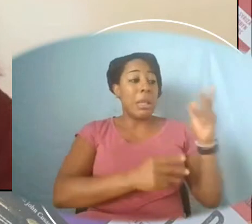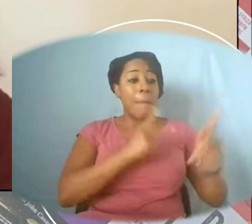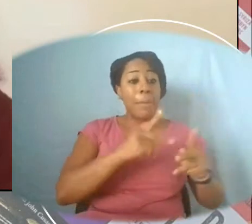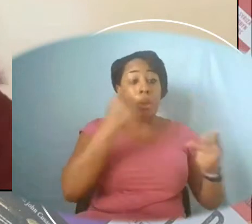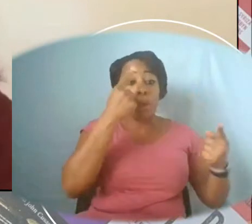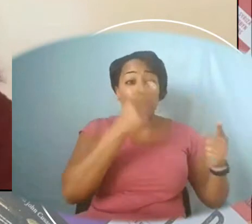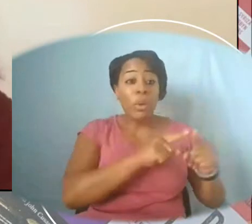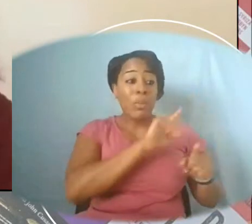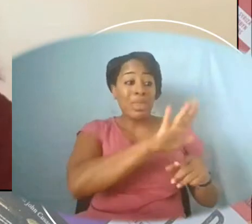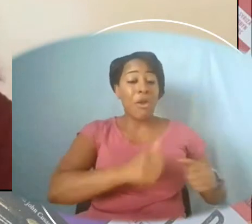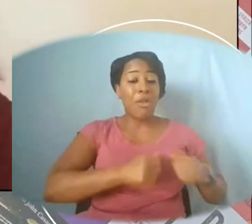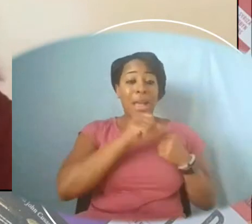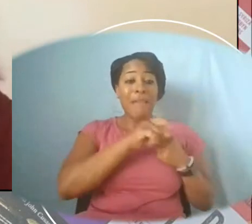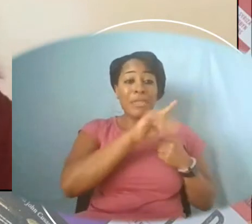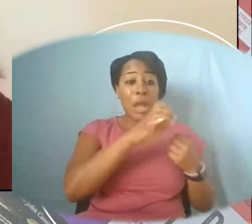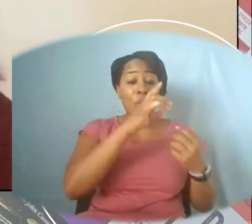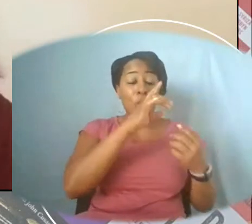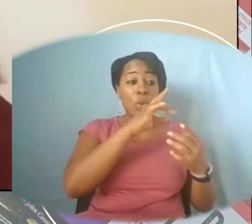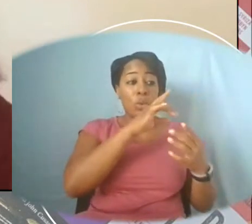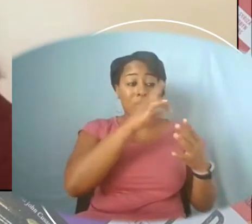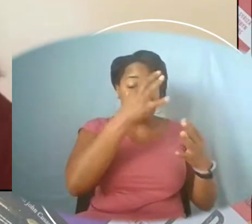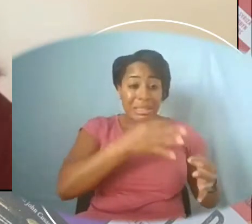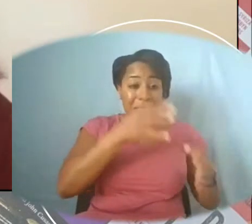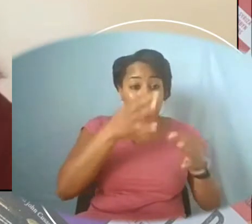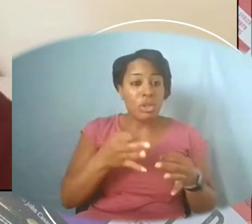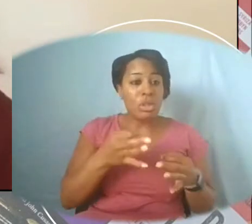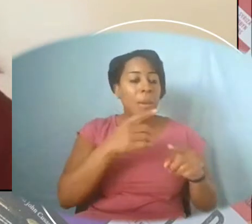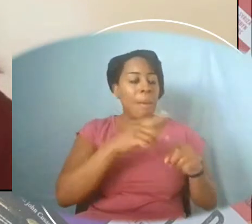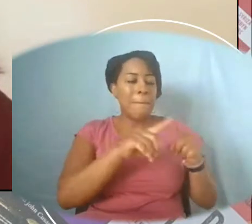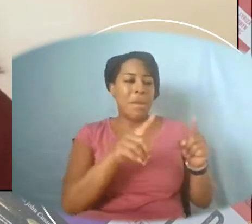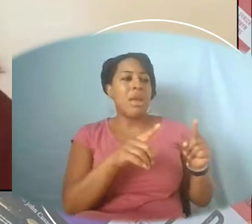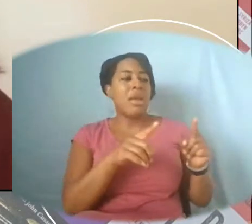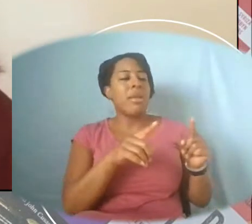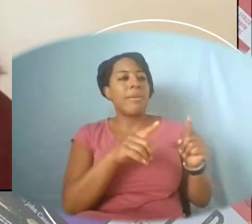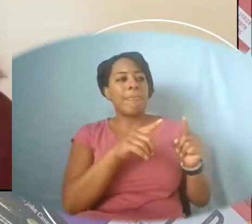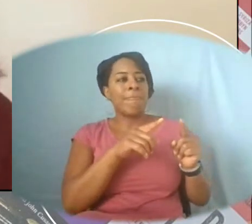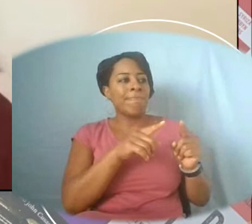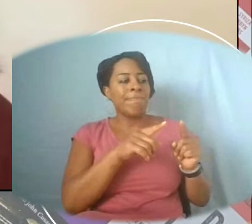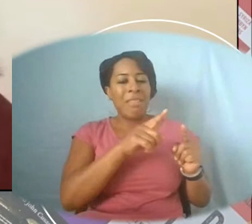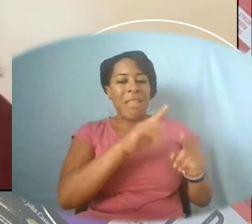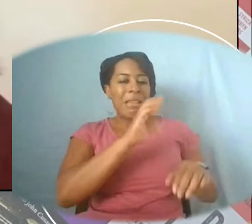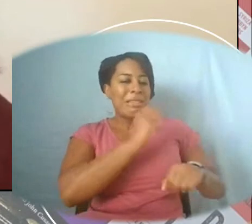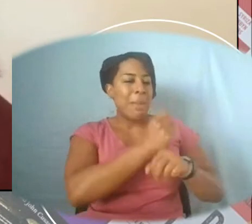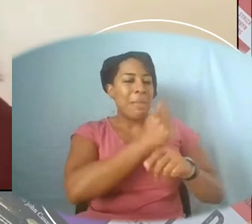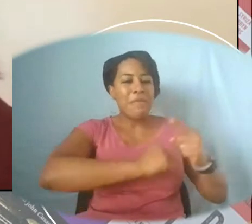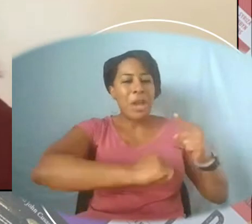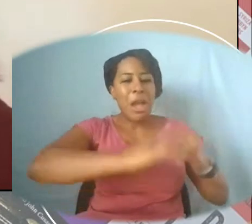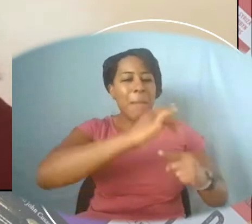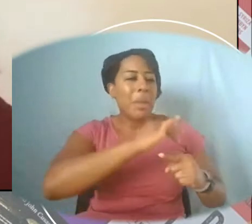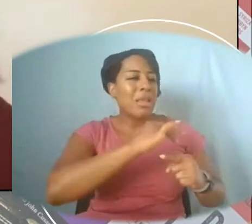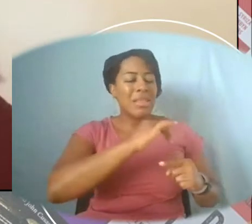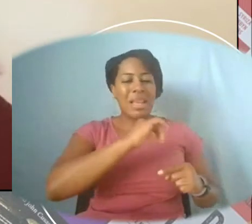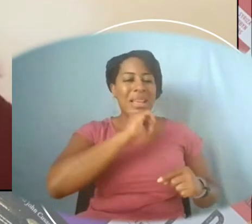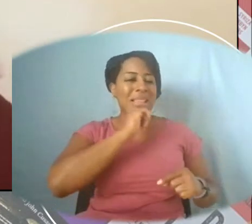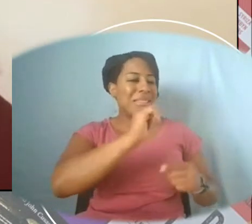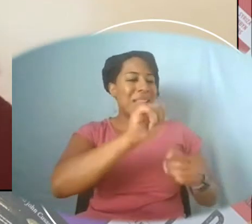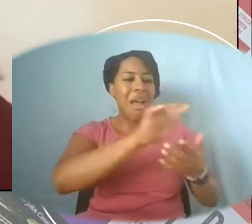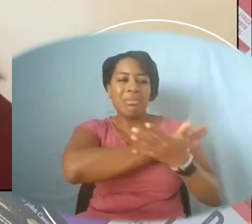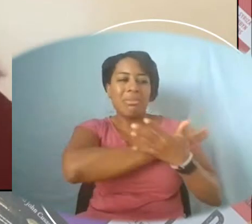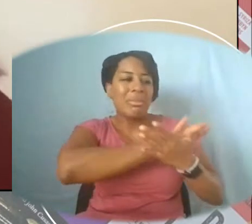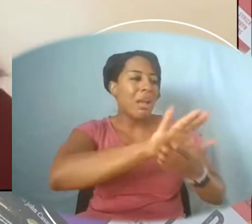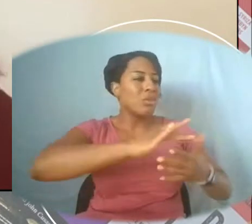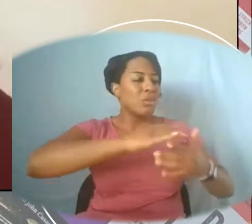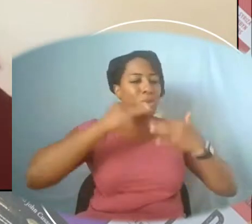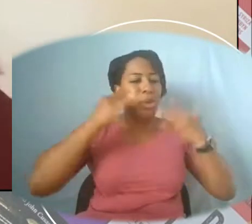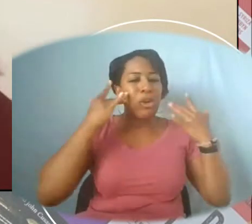create an environment that they can't be kind and courteous. We're not asking for more than